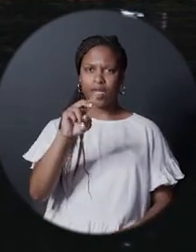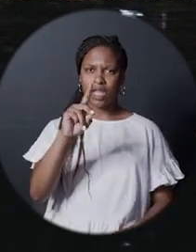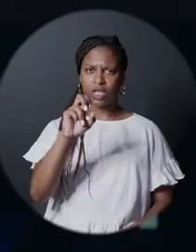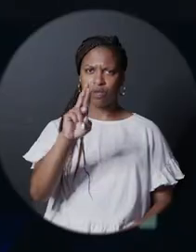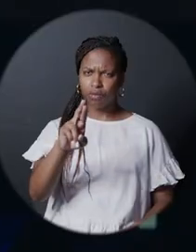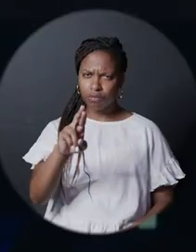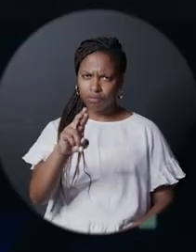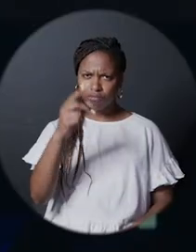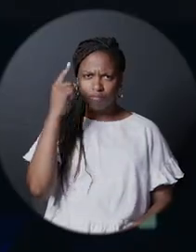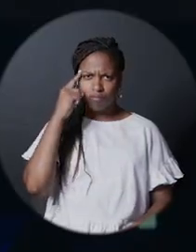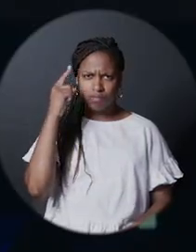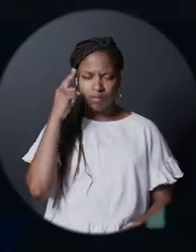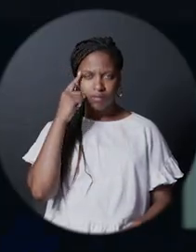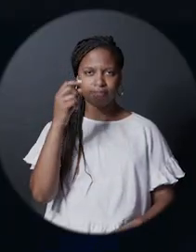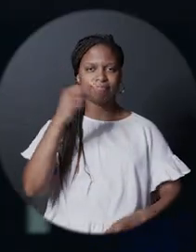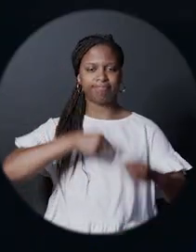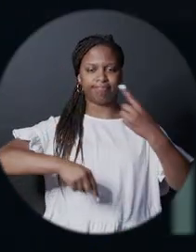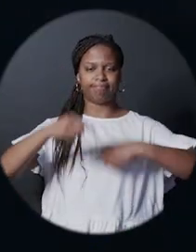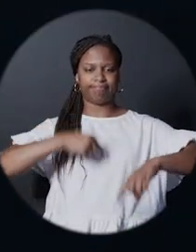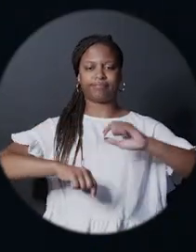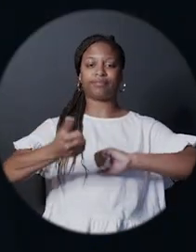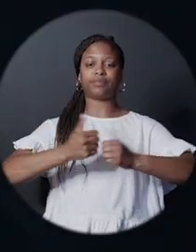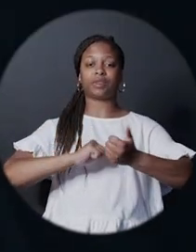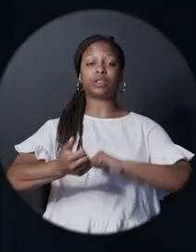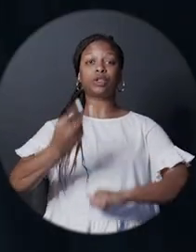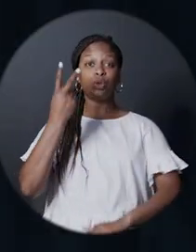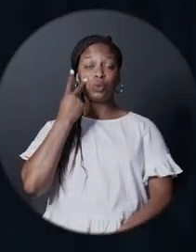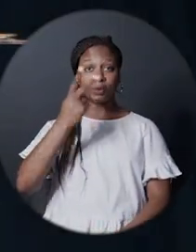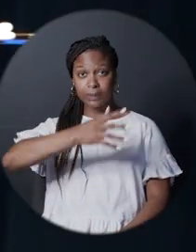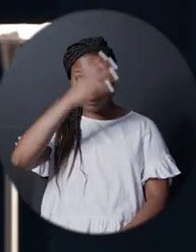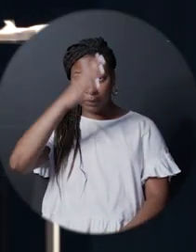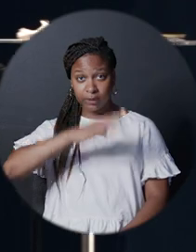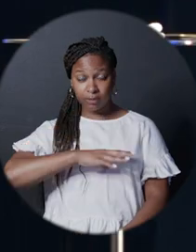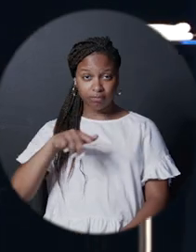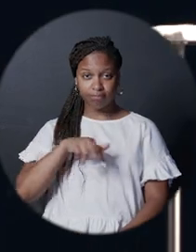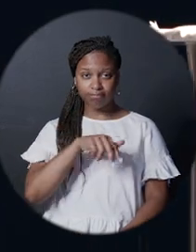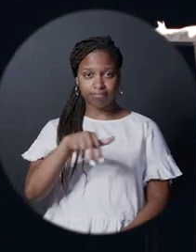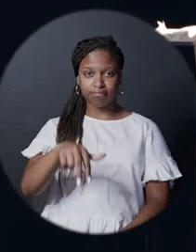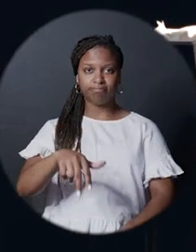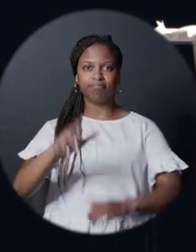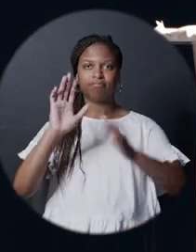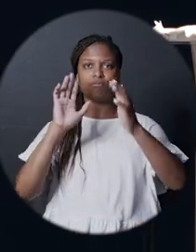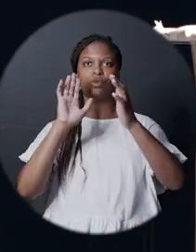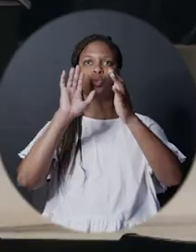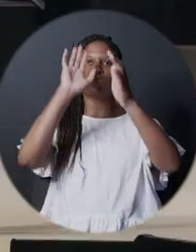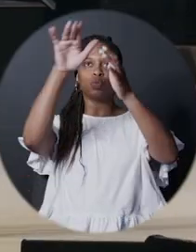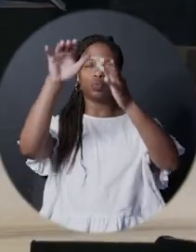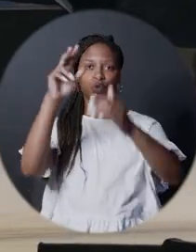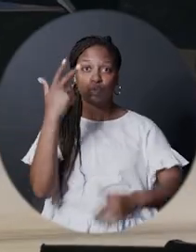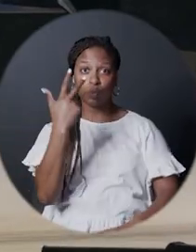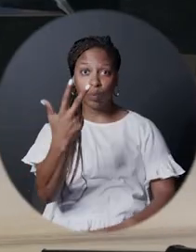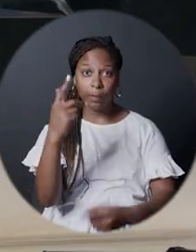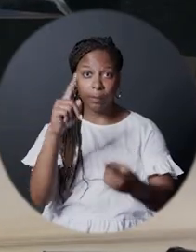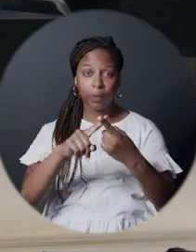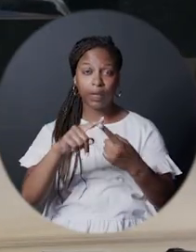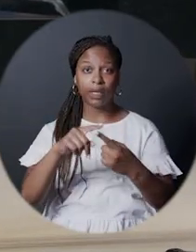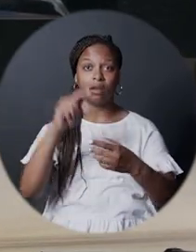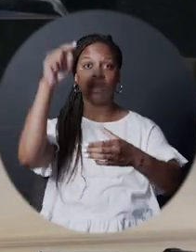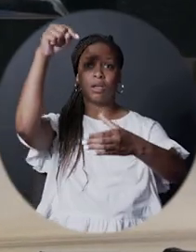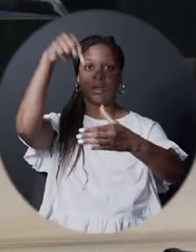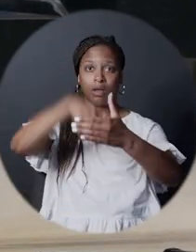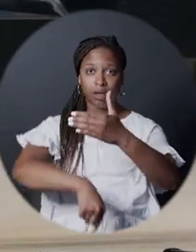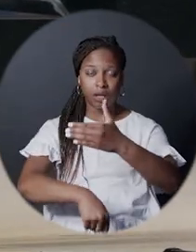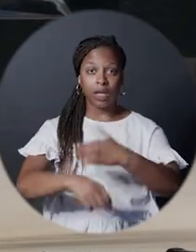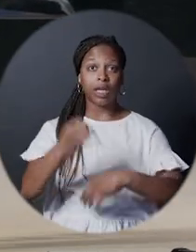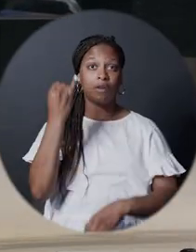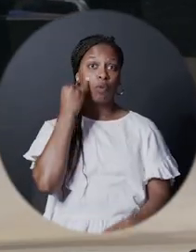offender. Does that make sense? Again, let's go back to sports. Have you ever saw a guy come down the court, shoot a three, he hits